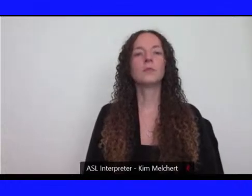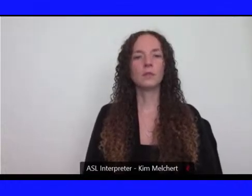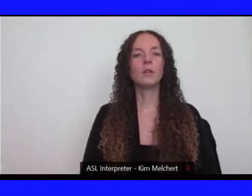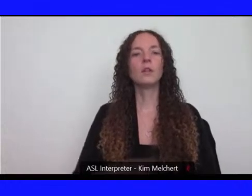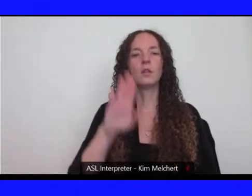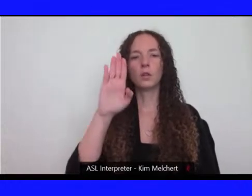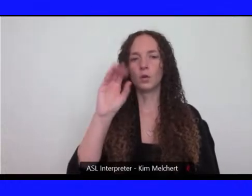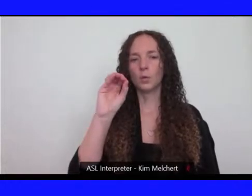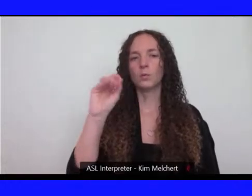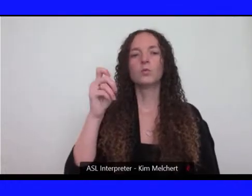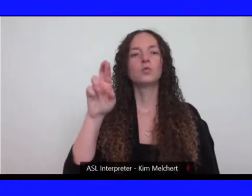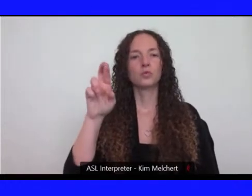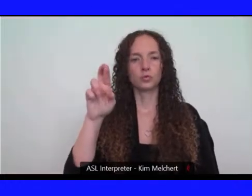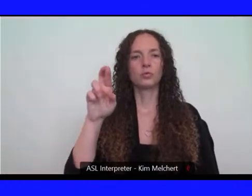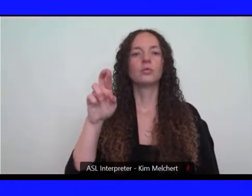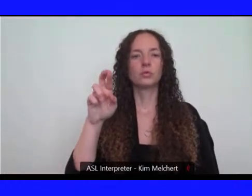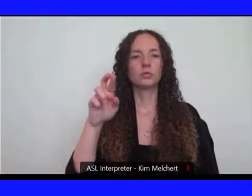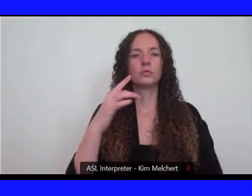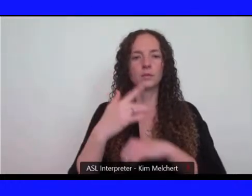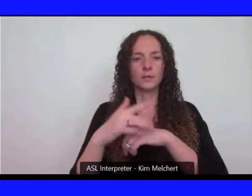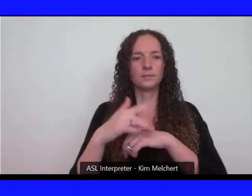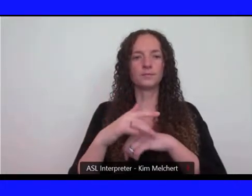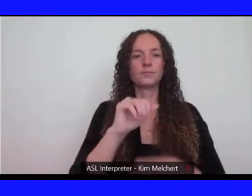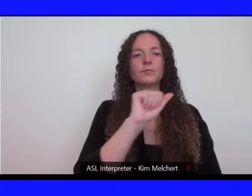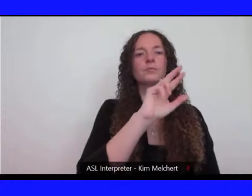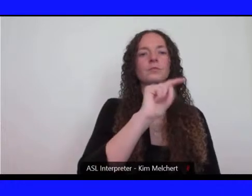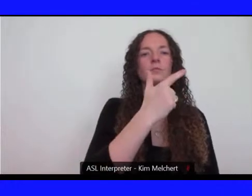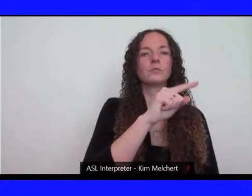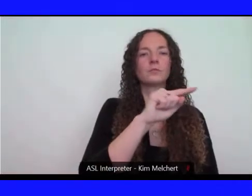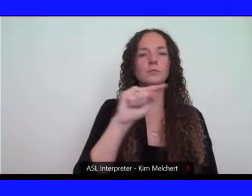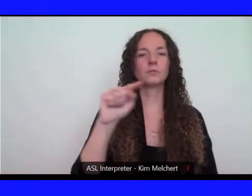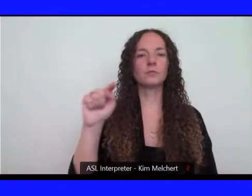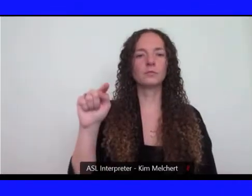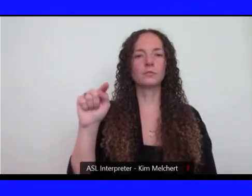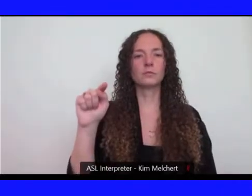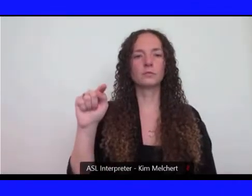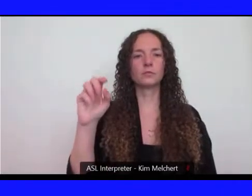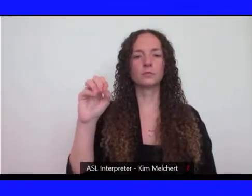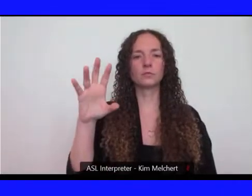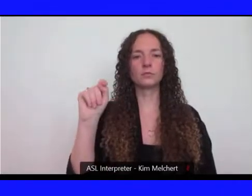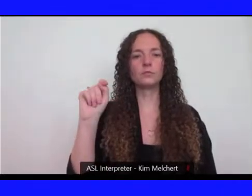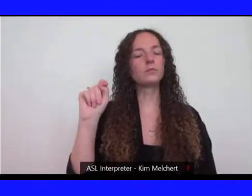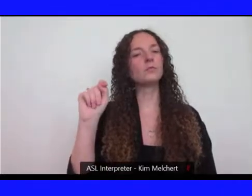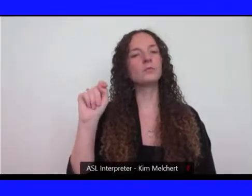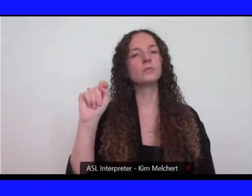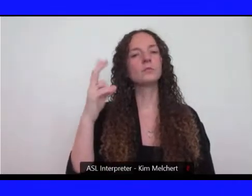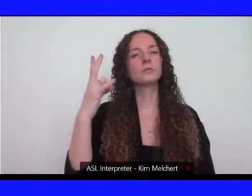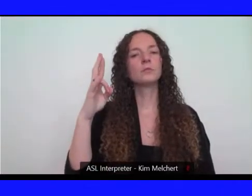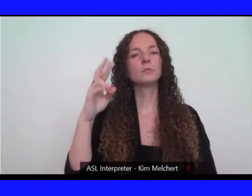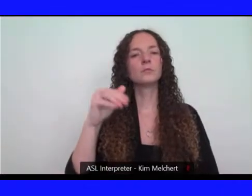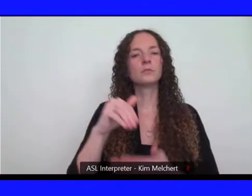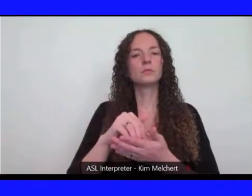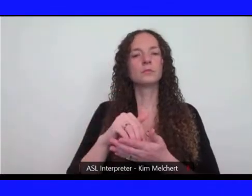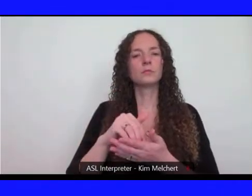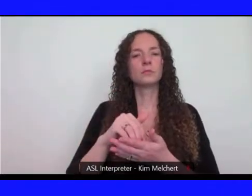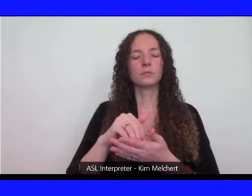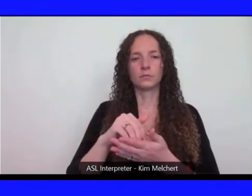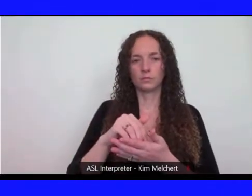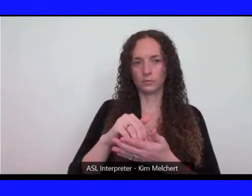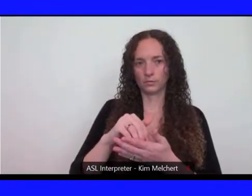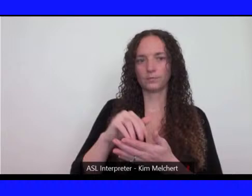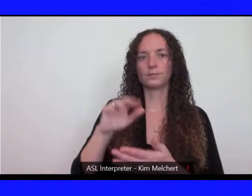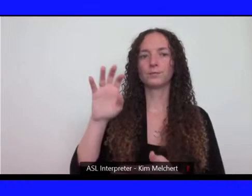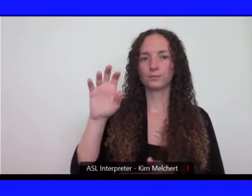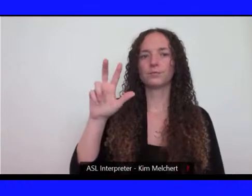Thank you, Eric. I just want to see if there is any questions about this particular data. Again, it doesn't capture the Omicron kind of way,